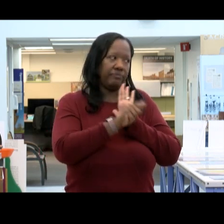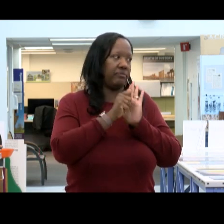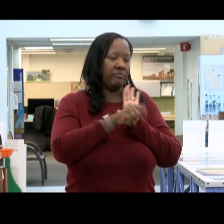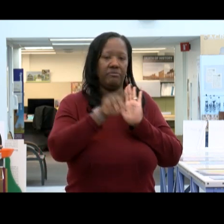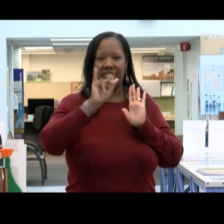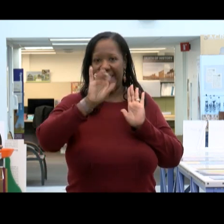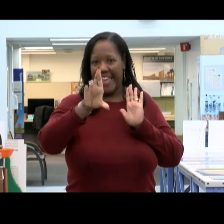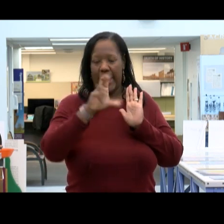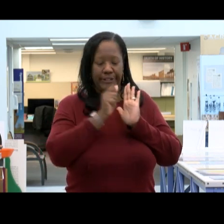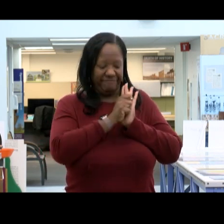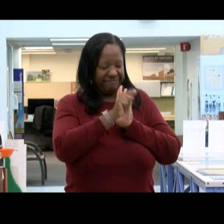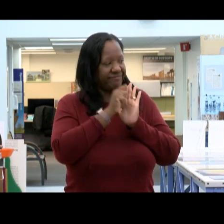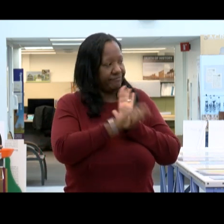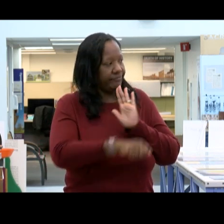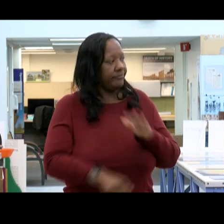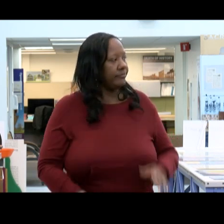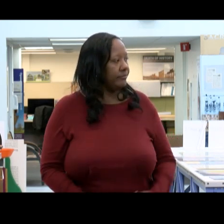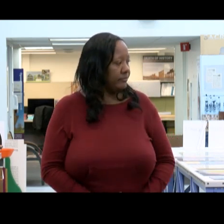out.